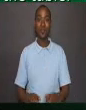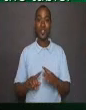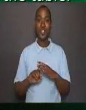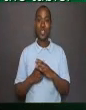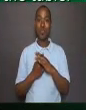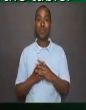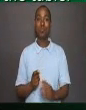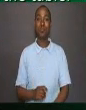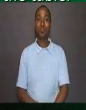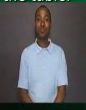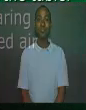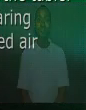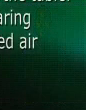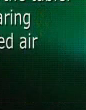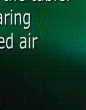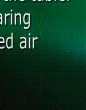Begin.